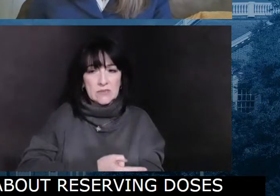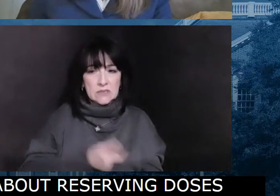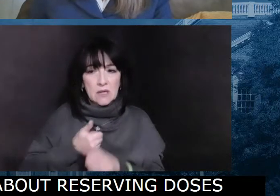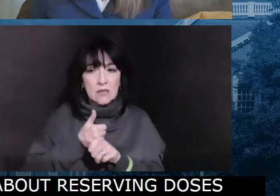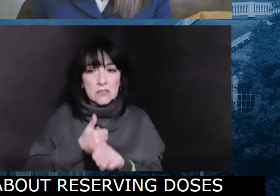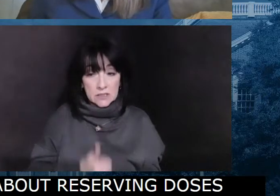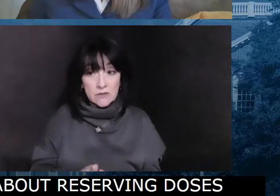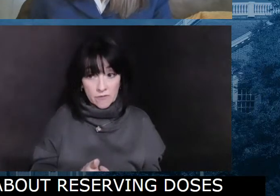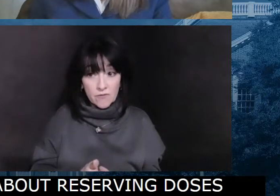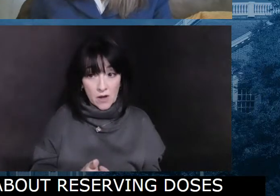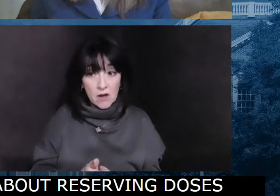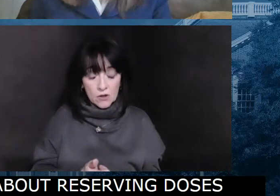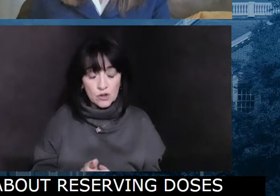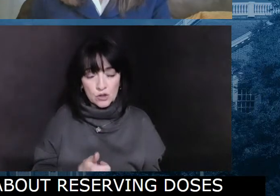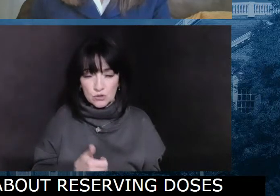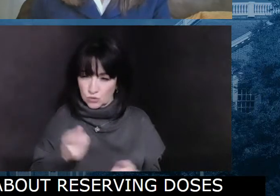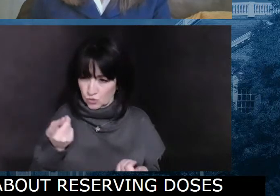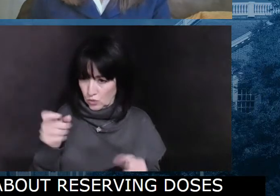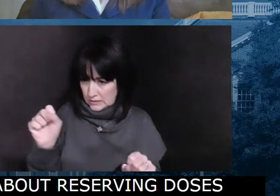of a math